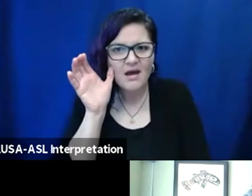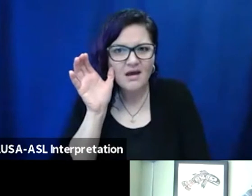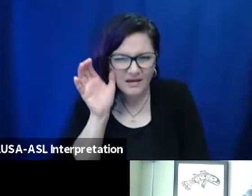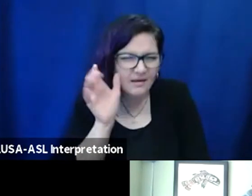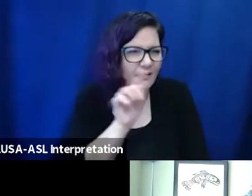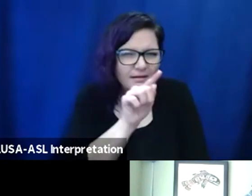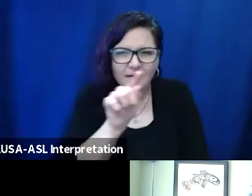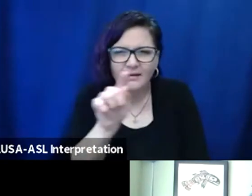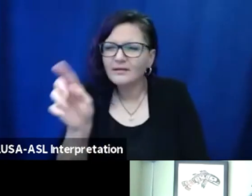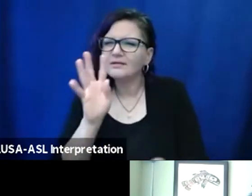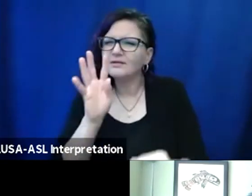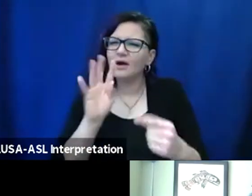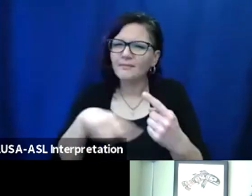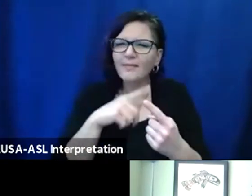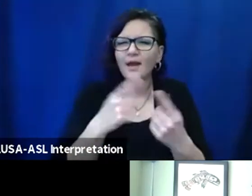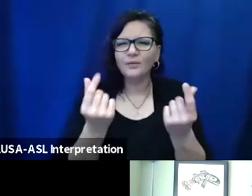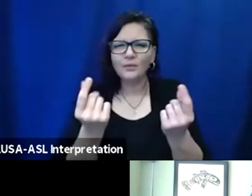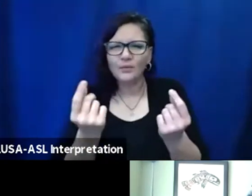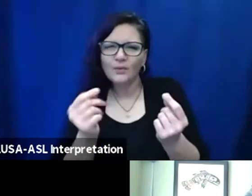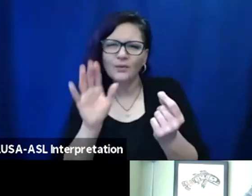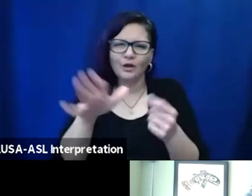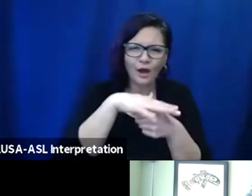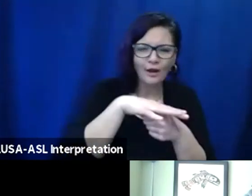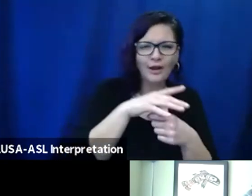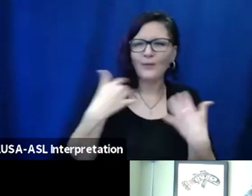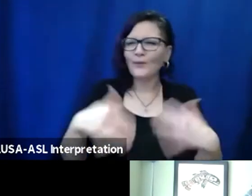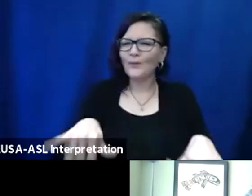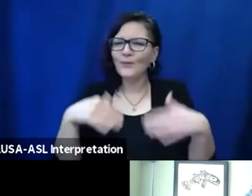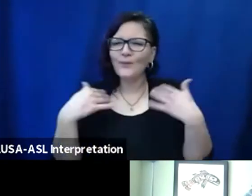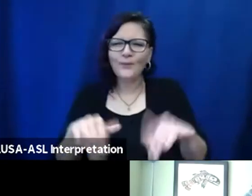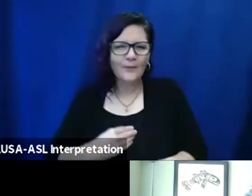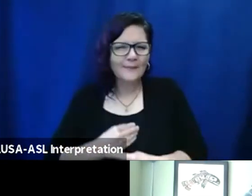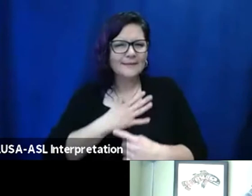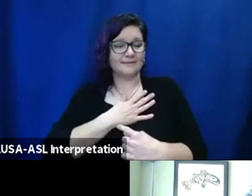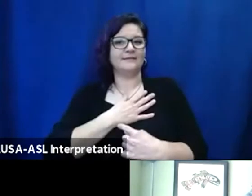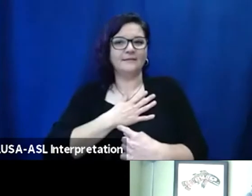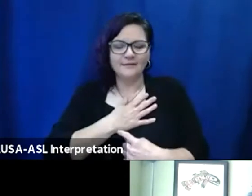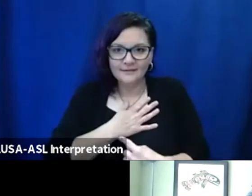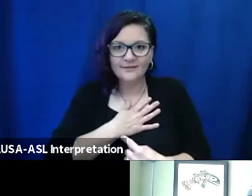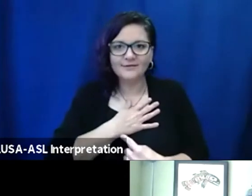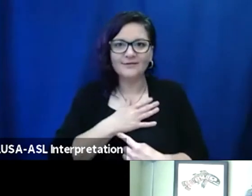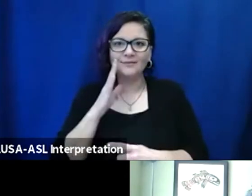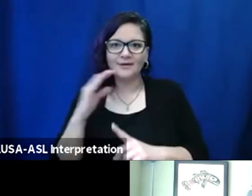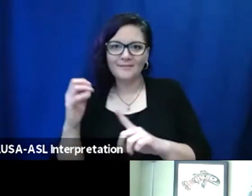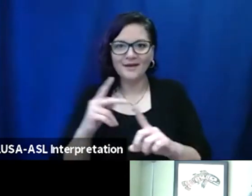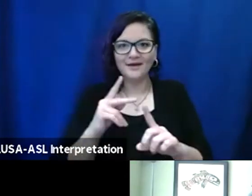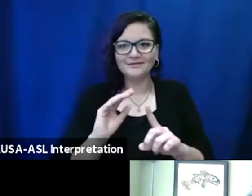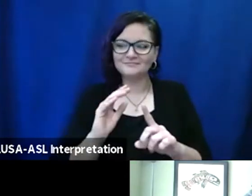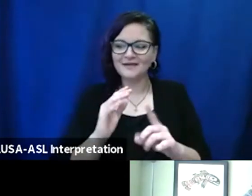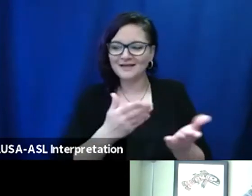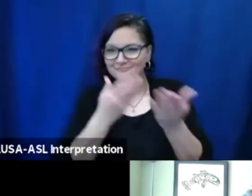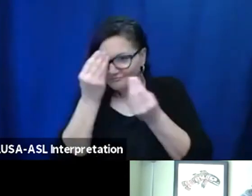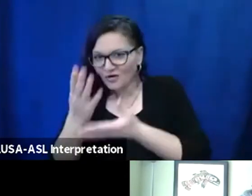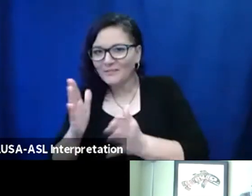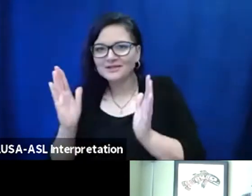you're doing in your areas has inspired me. And I'll bring that back to our small little group. Back